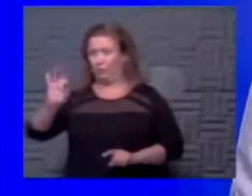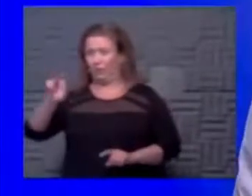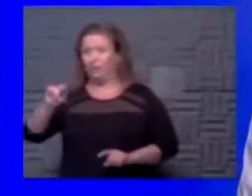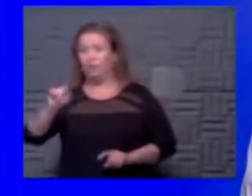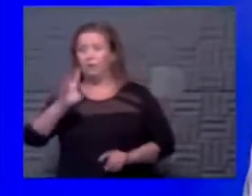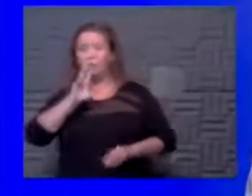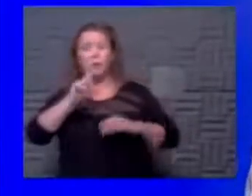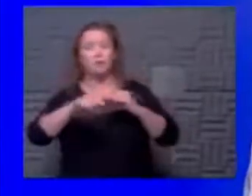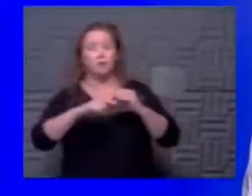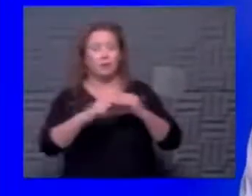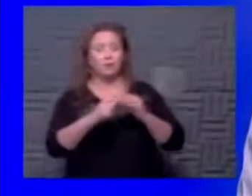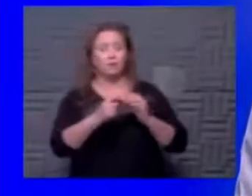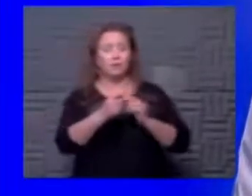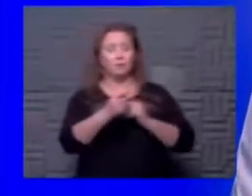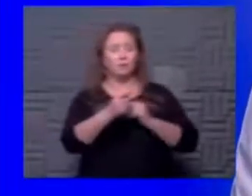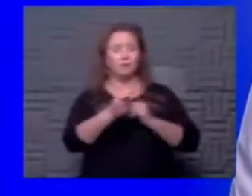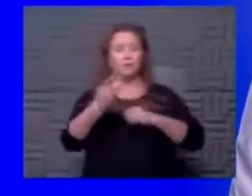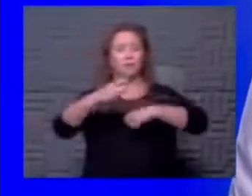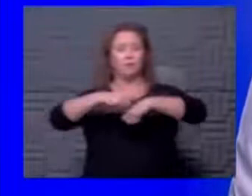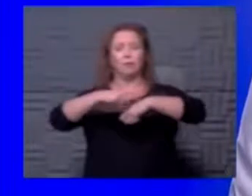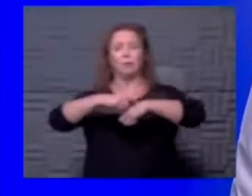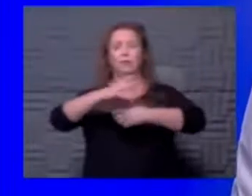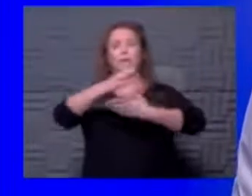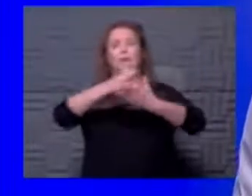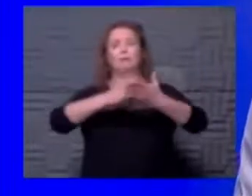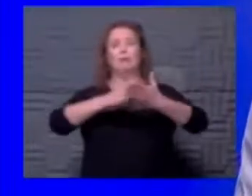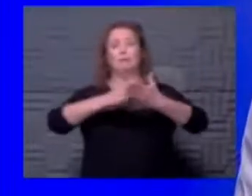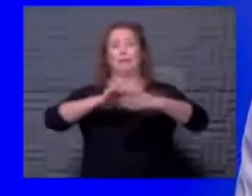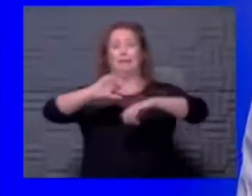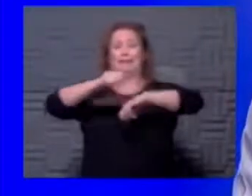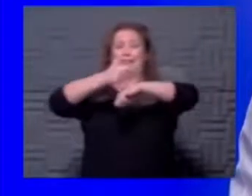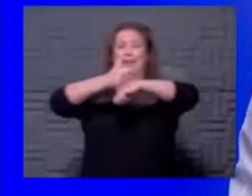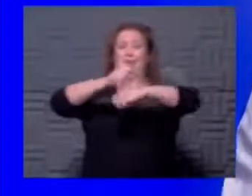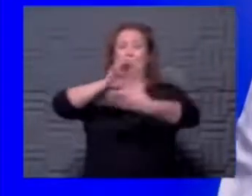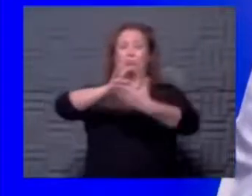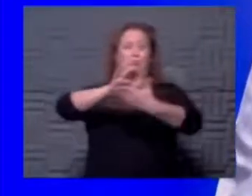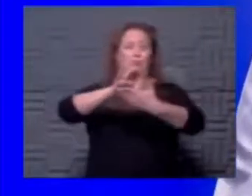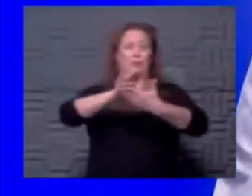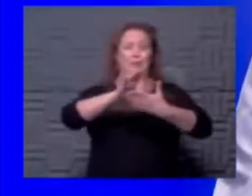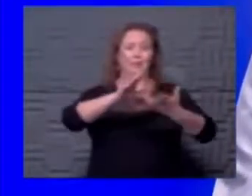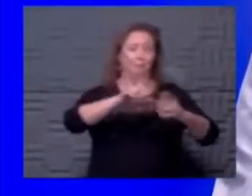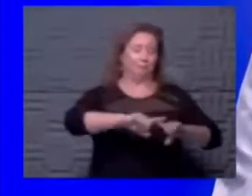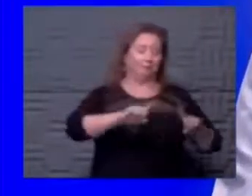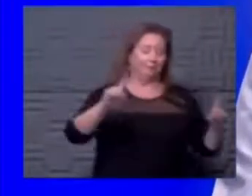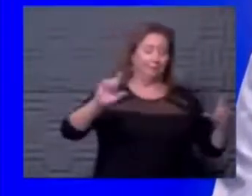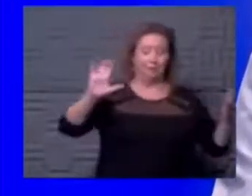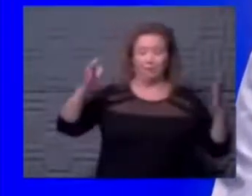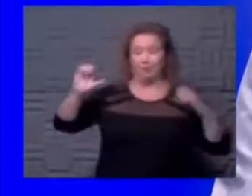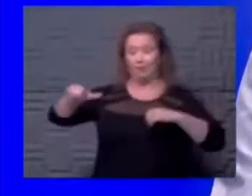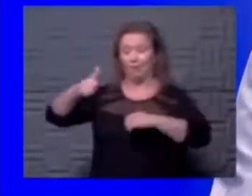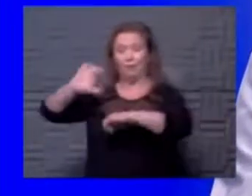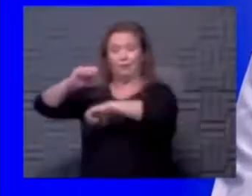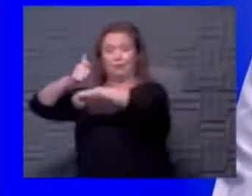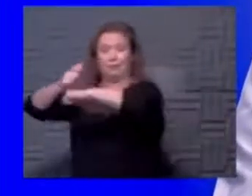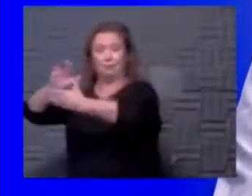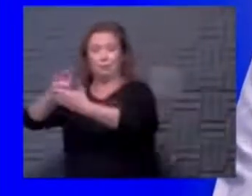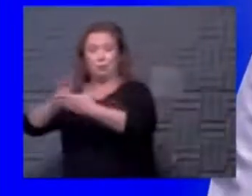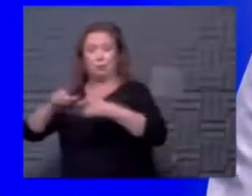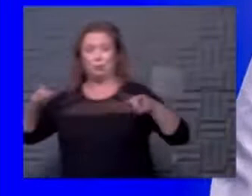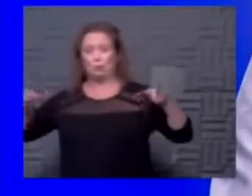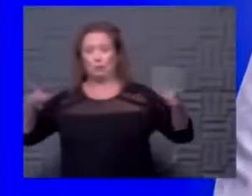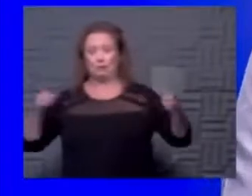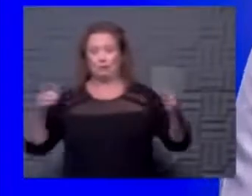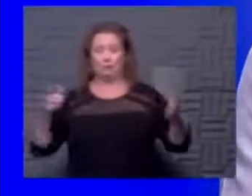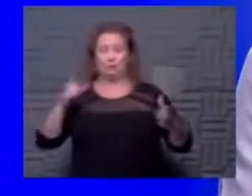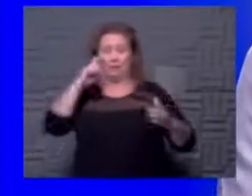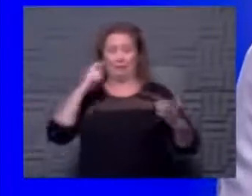We've talked about this. Some of the engineering in the schools are not the same as other engineering in the schools,